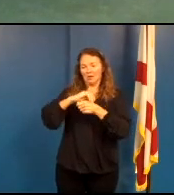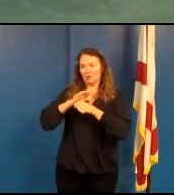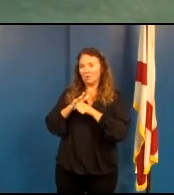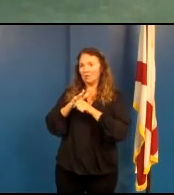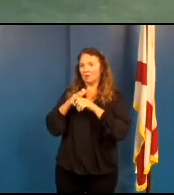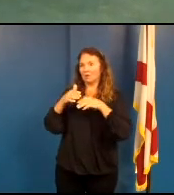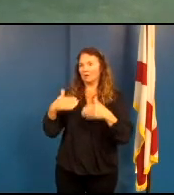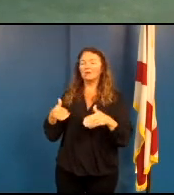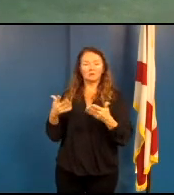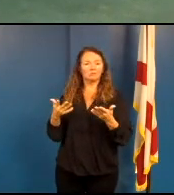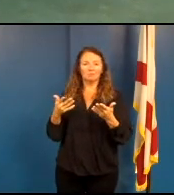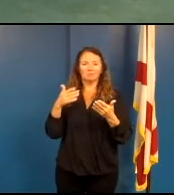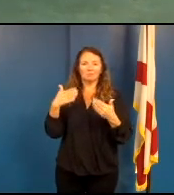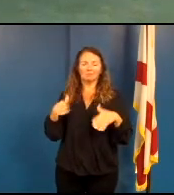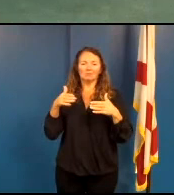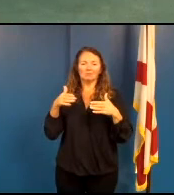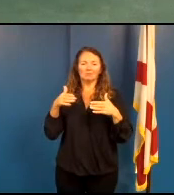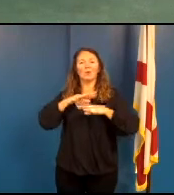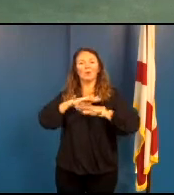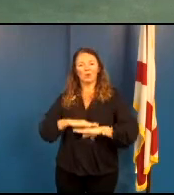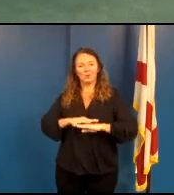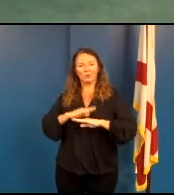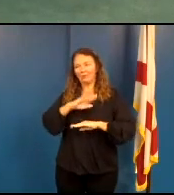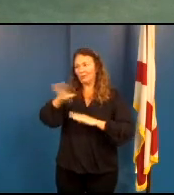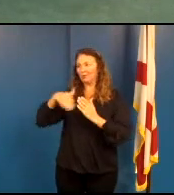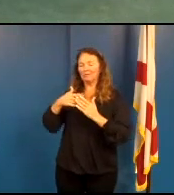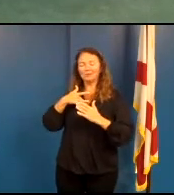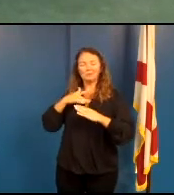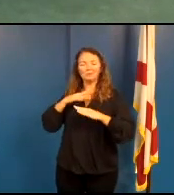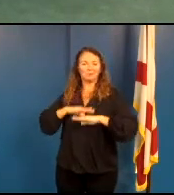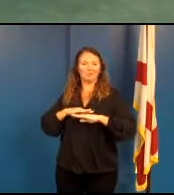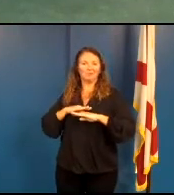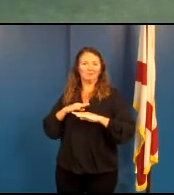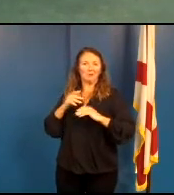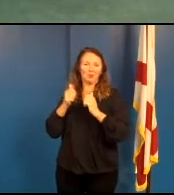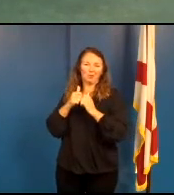so it's really a relief to see this. So thank you all so much.